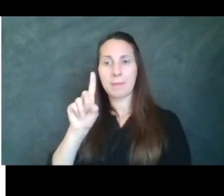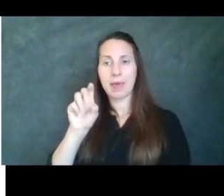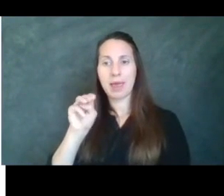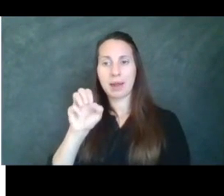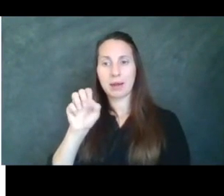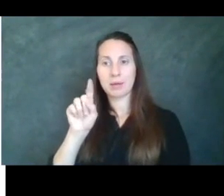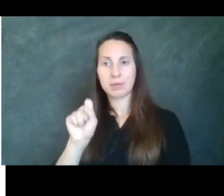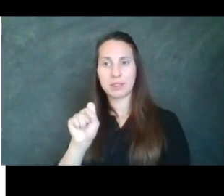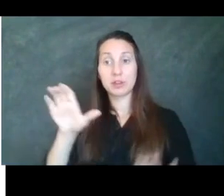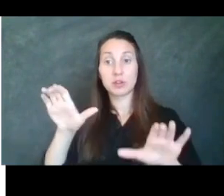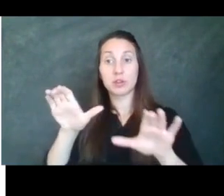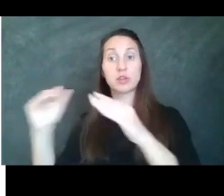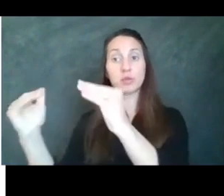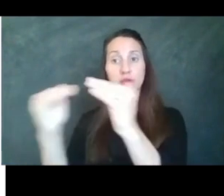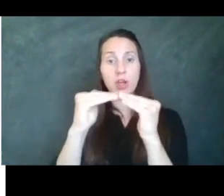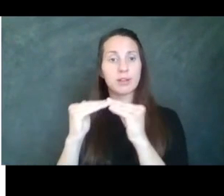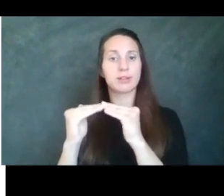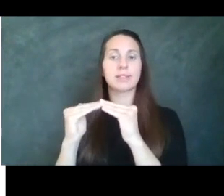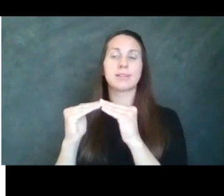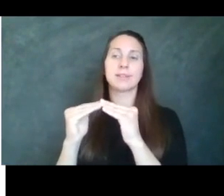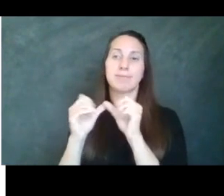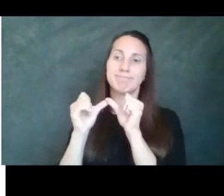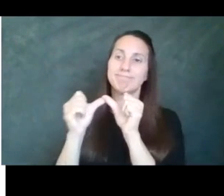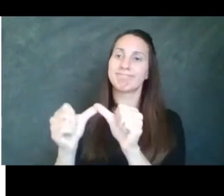loving kindness. Next slide.